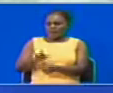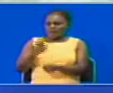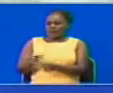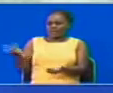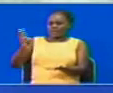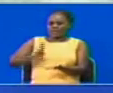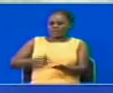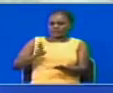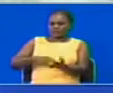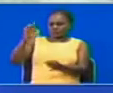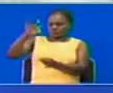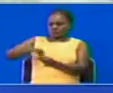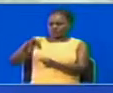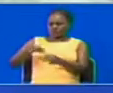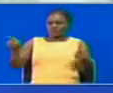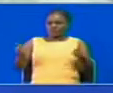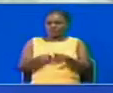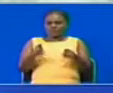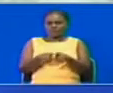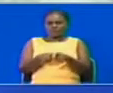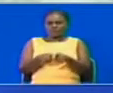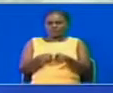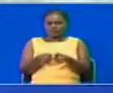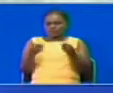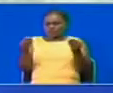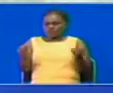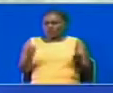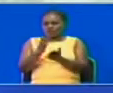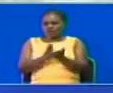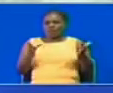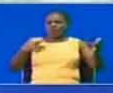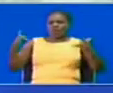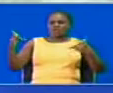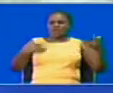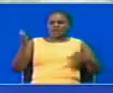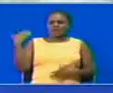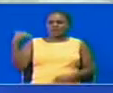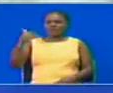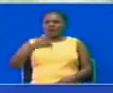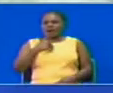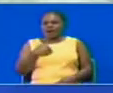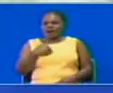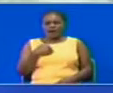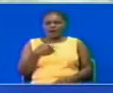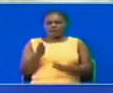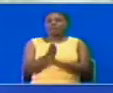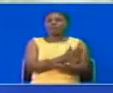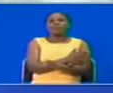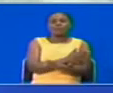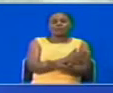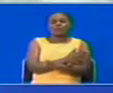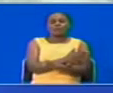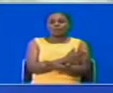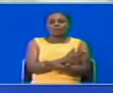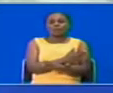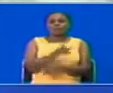registrations. We were able to address some of the areas in which we felt very strongly before, and